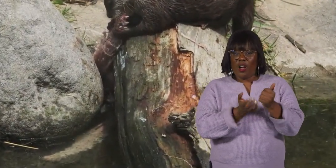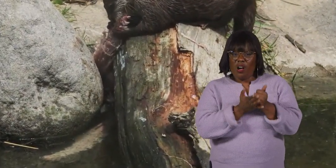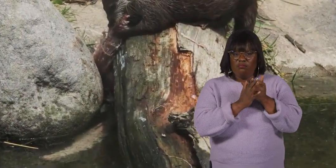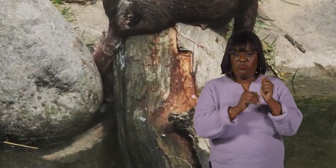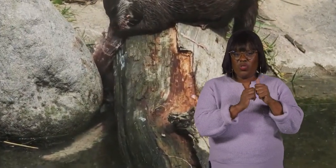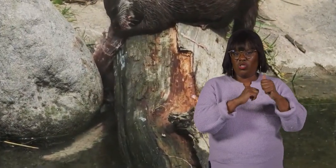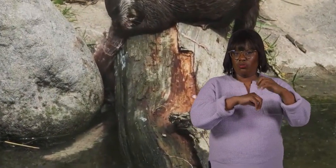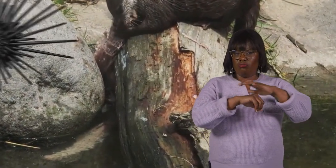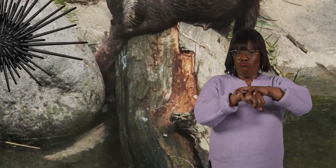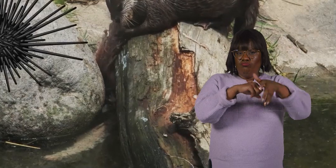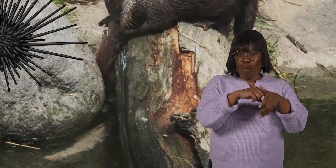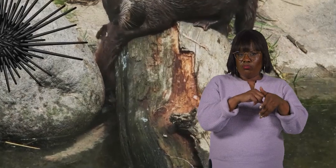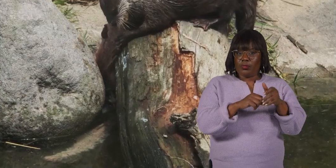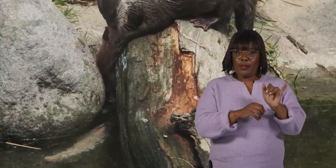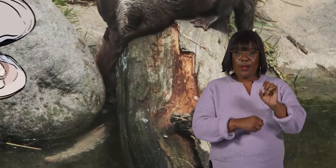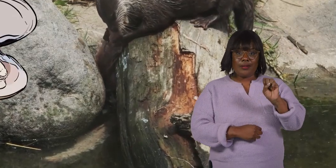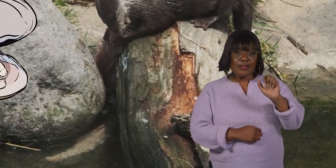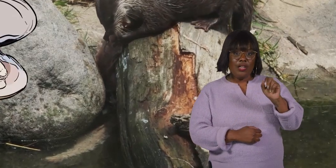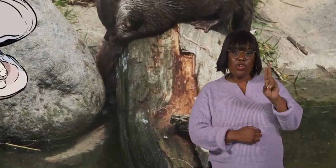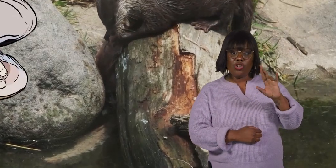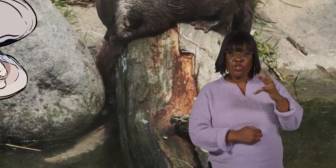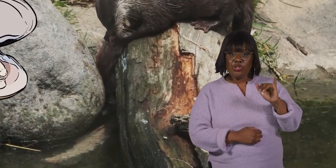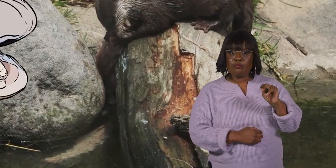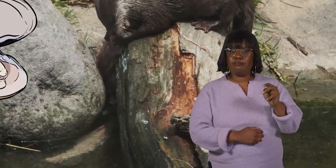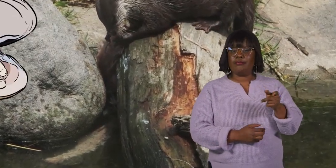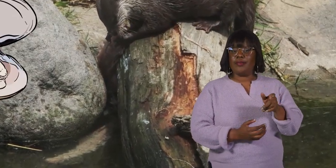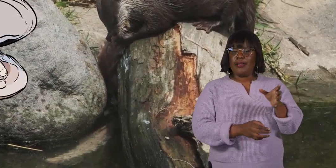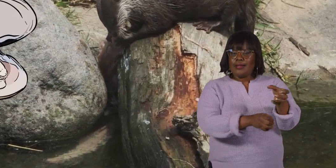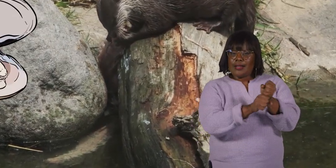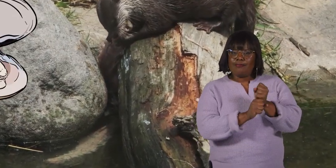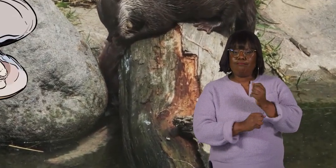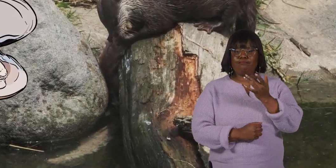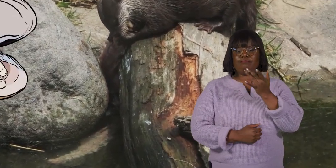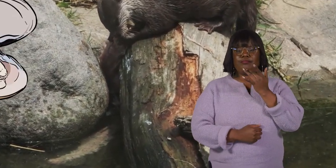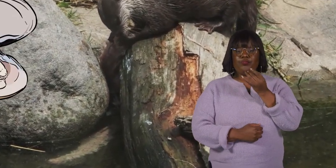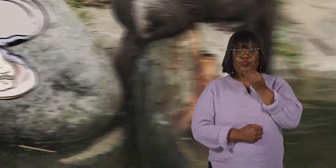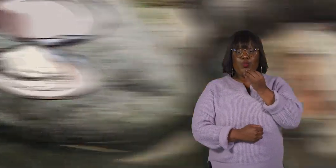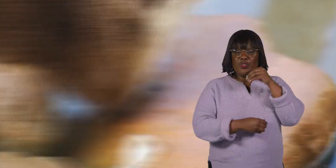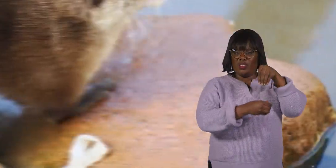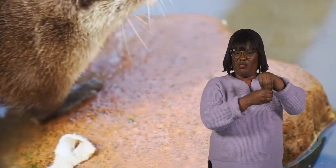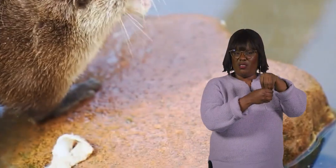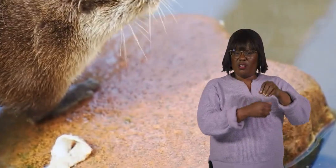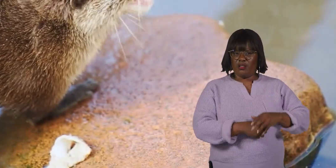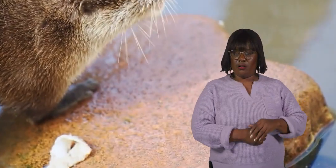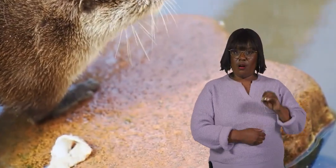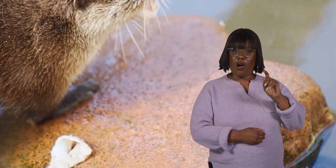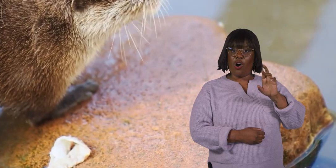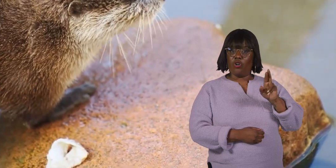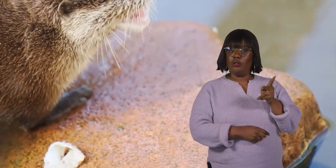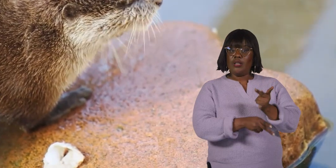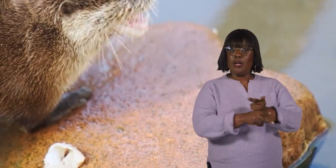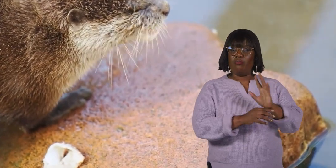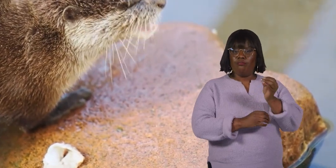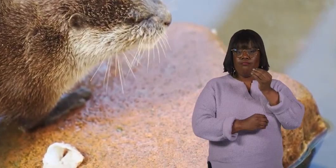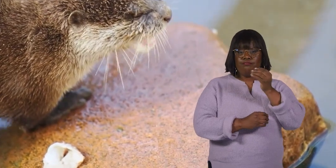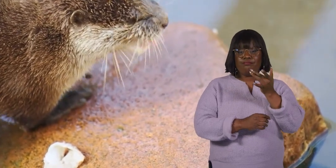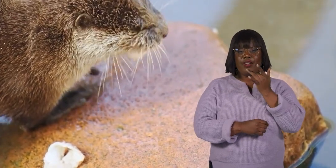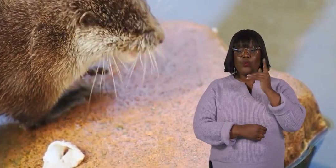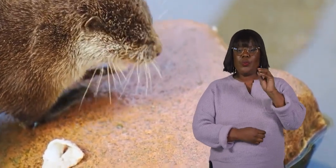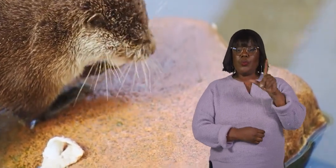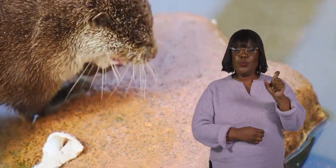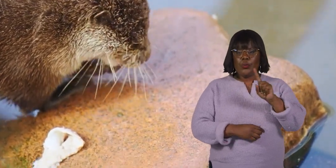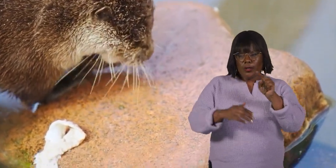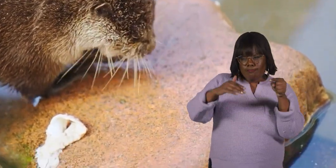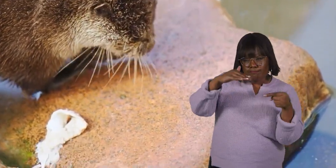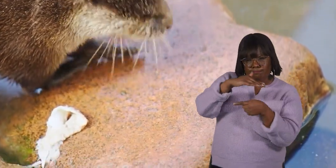hard shells of sea urchins or clams to get to the tasty food inside. Otters often keep their favorite